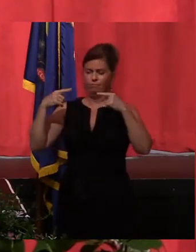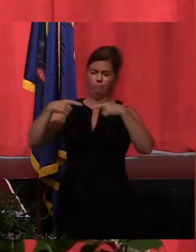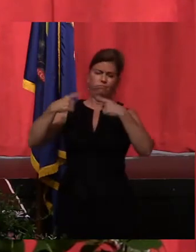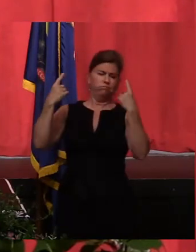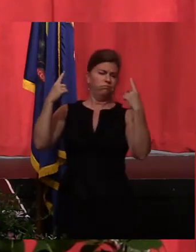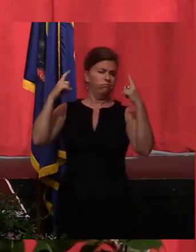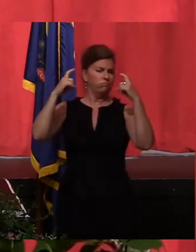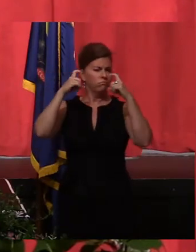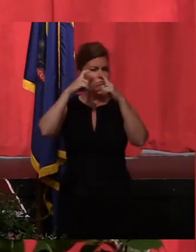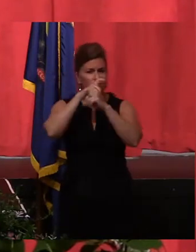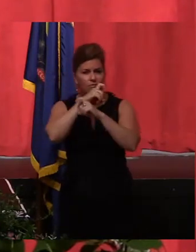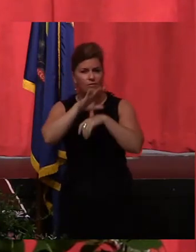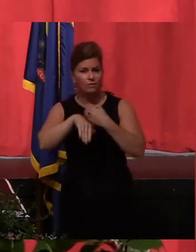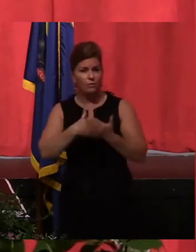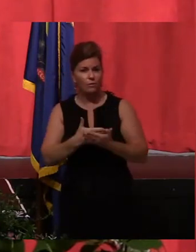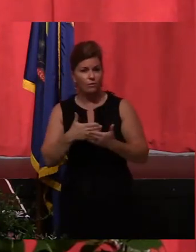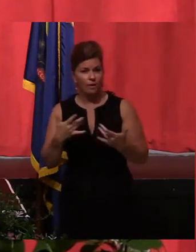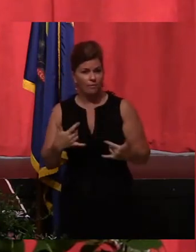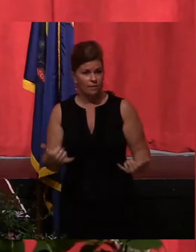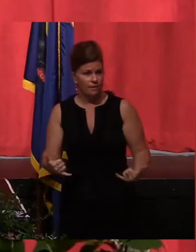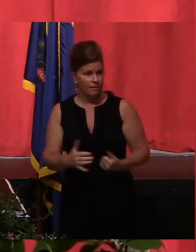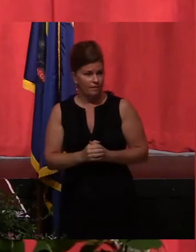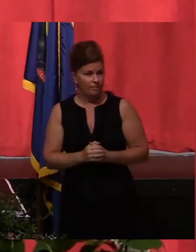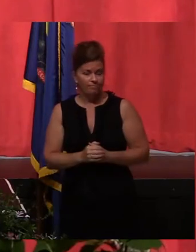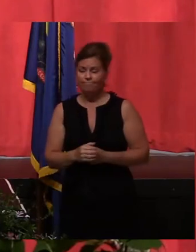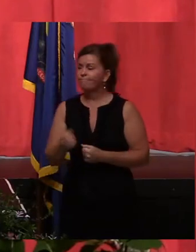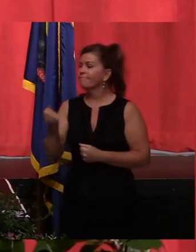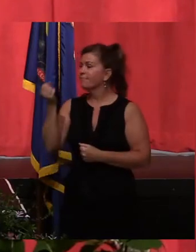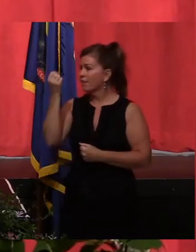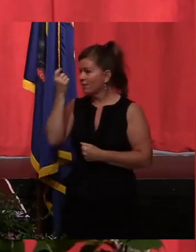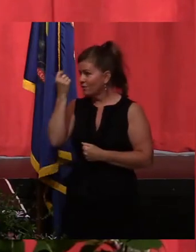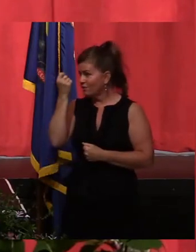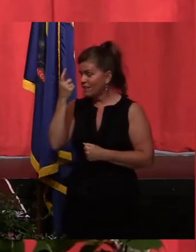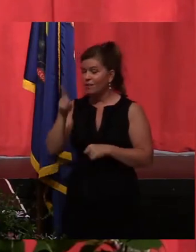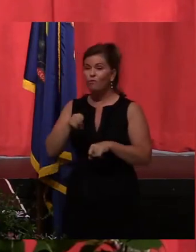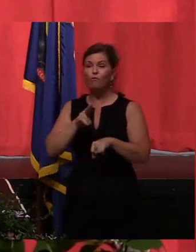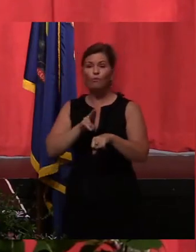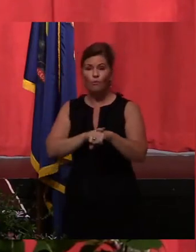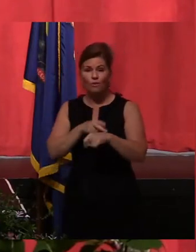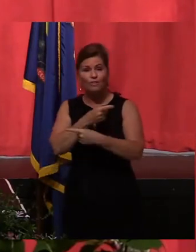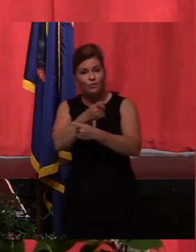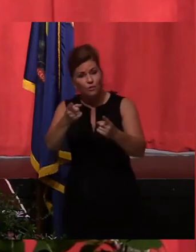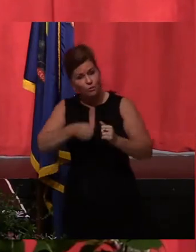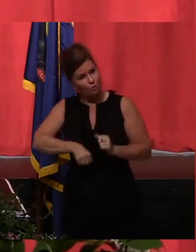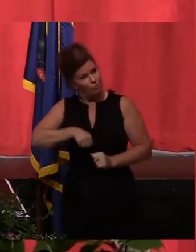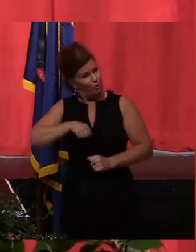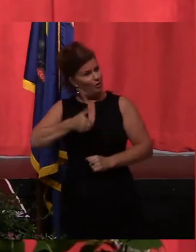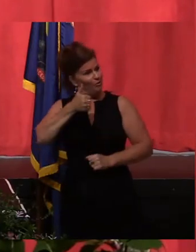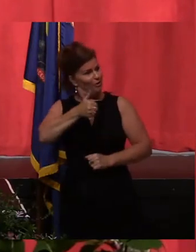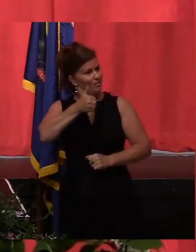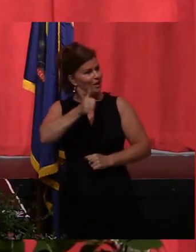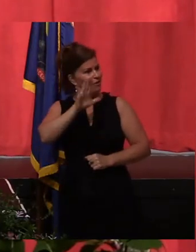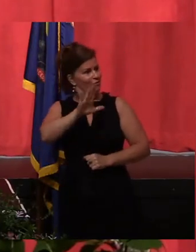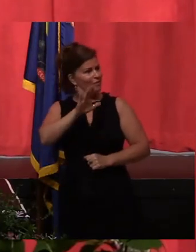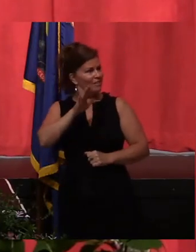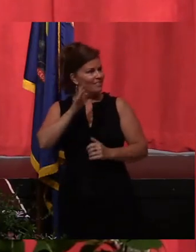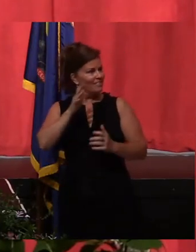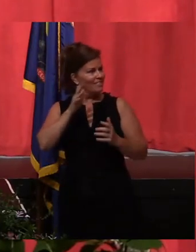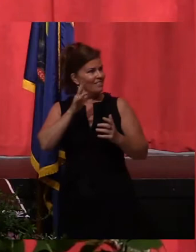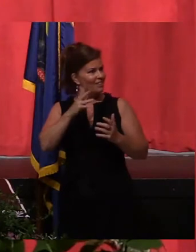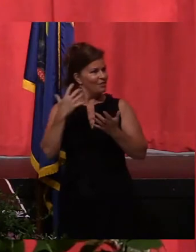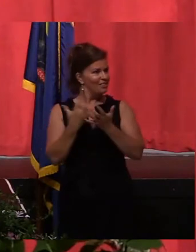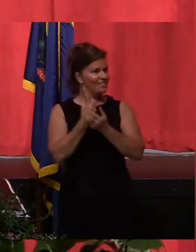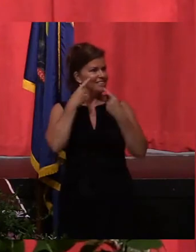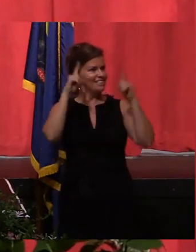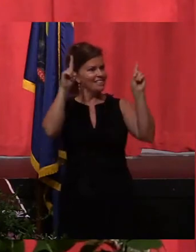day. And I understand, of course, not only are you proud of your accomplishments, but you are